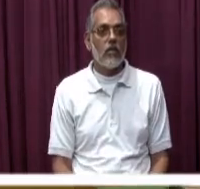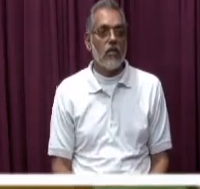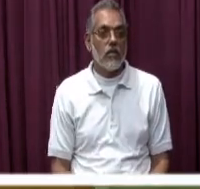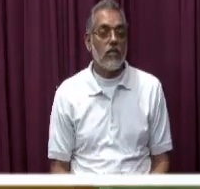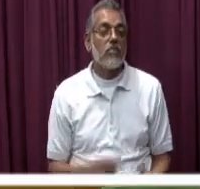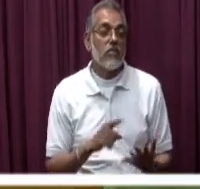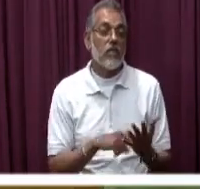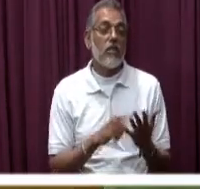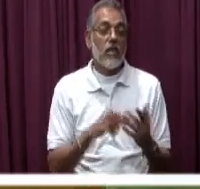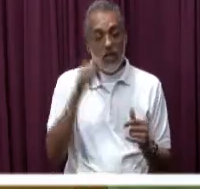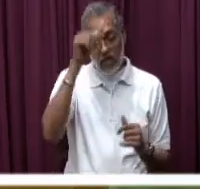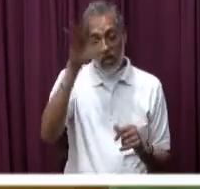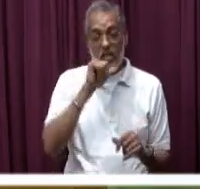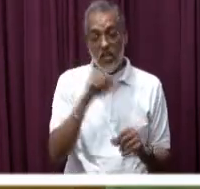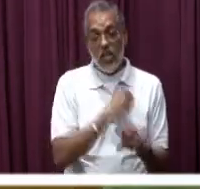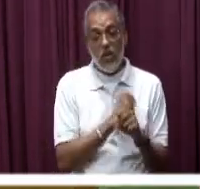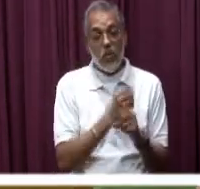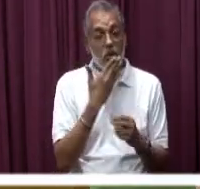done our job well.